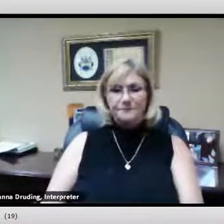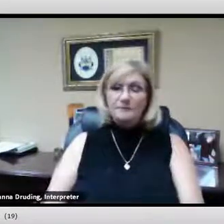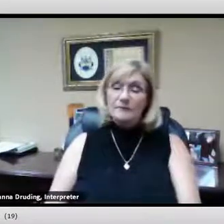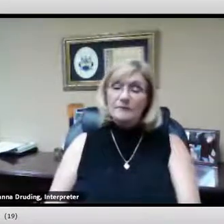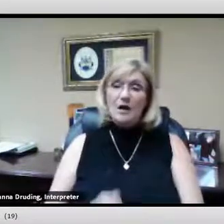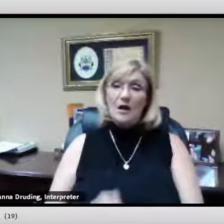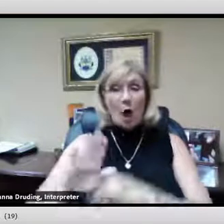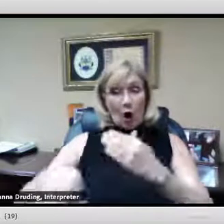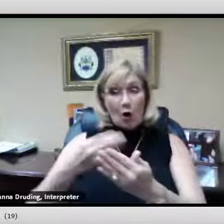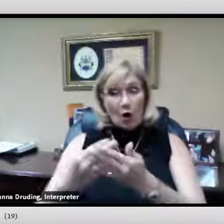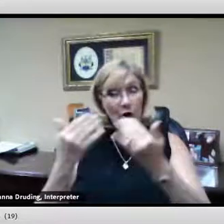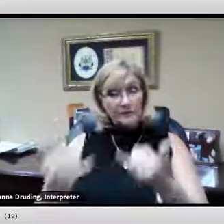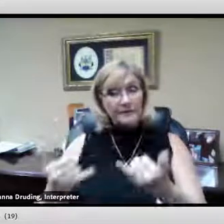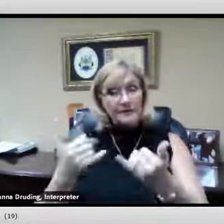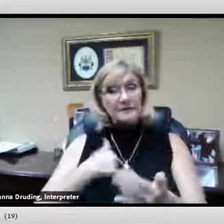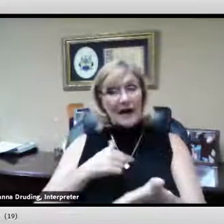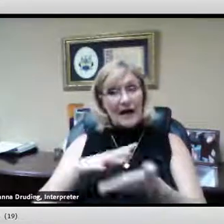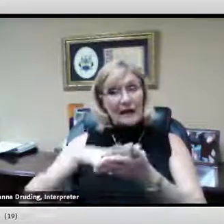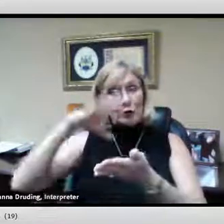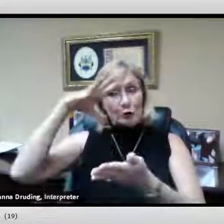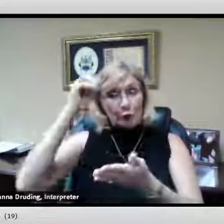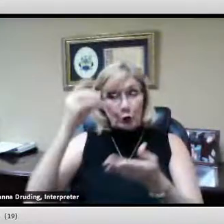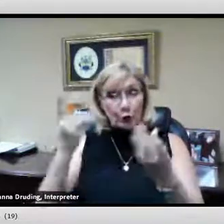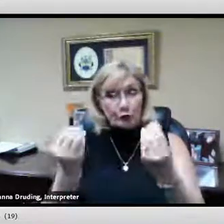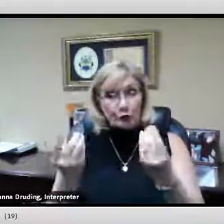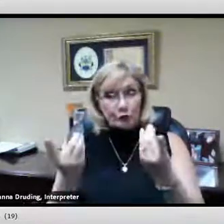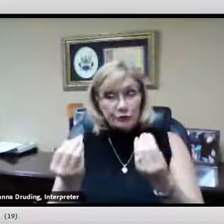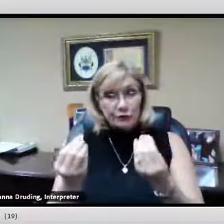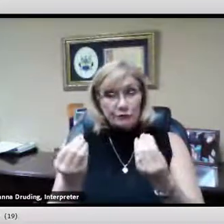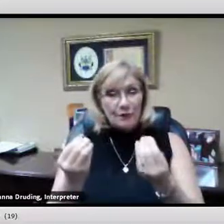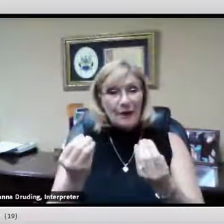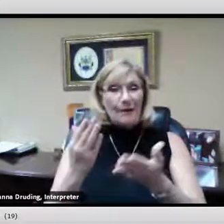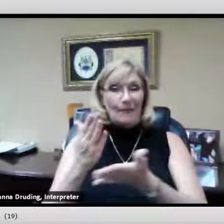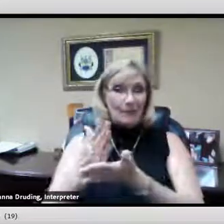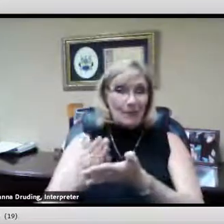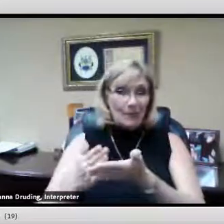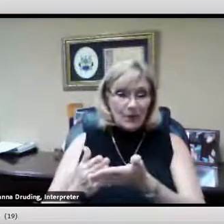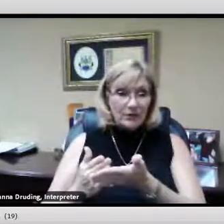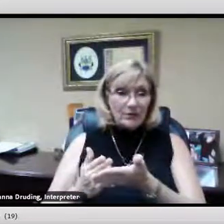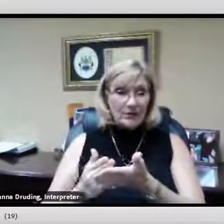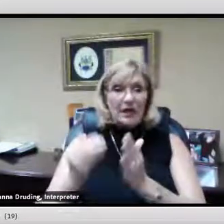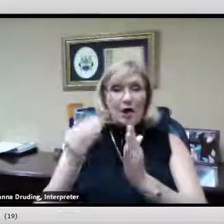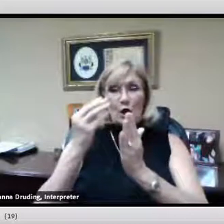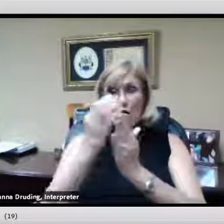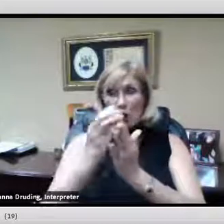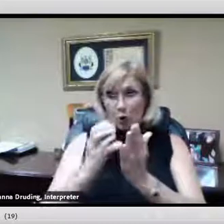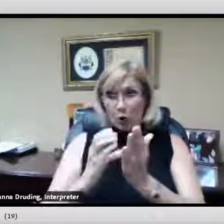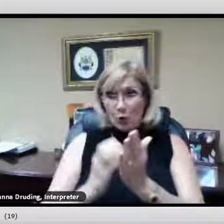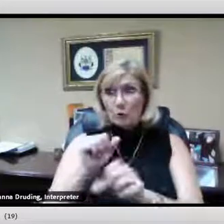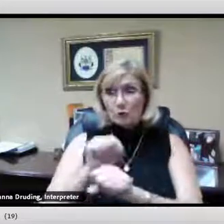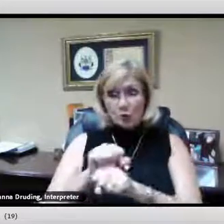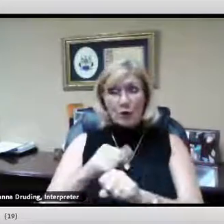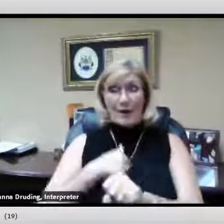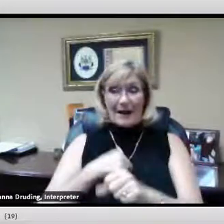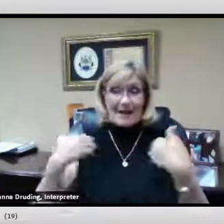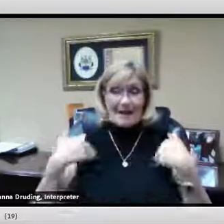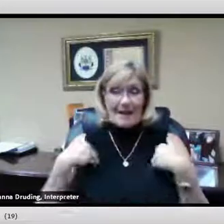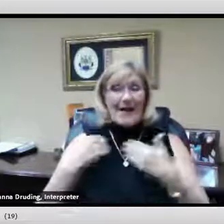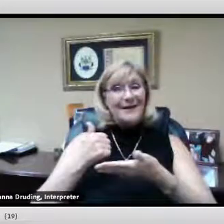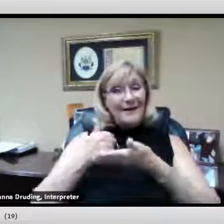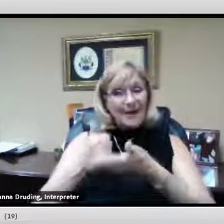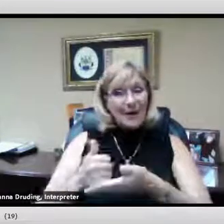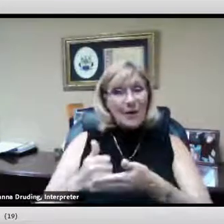All of this I learned to do partly. The coursework I had helped, but